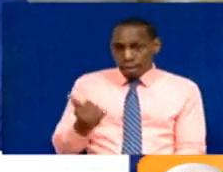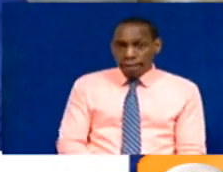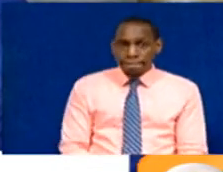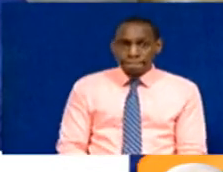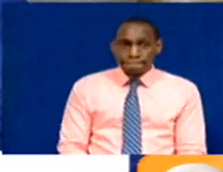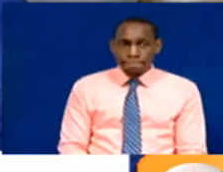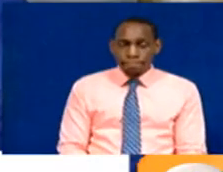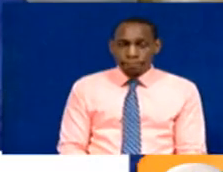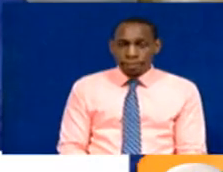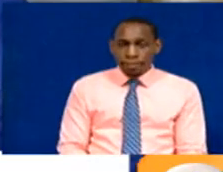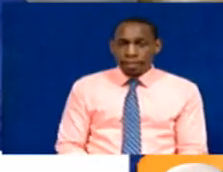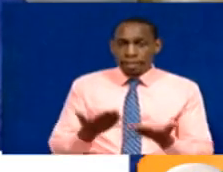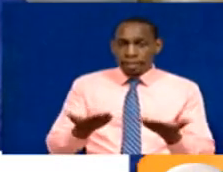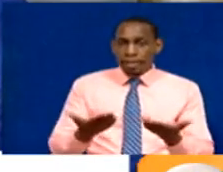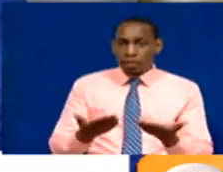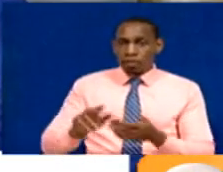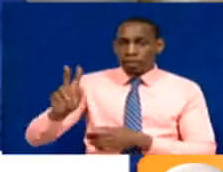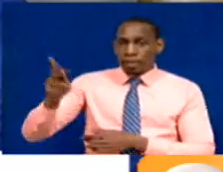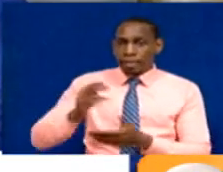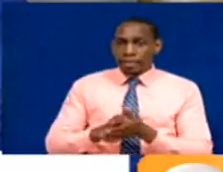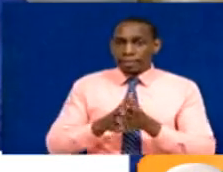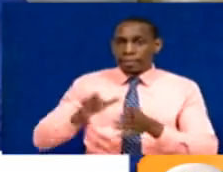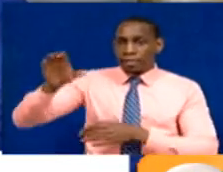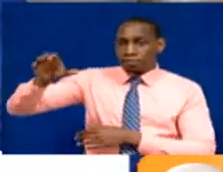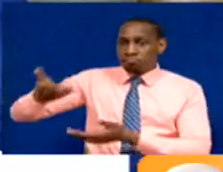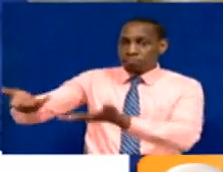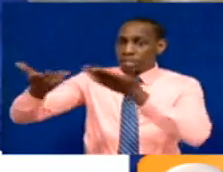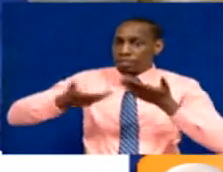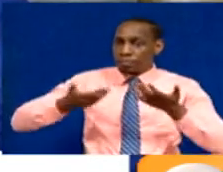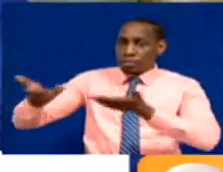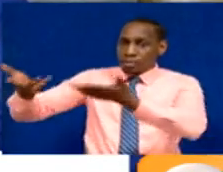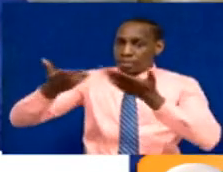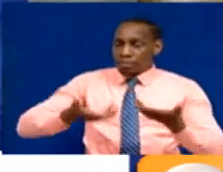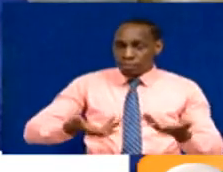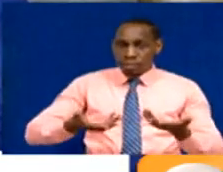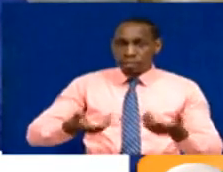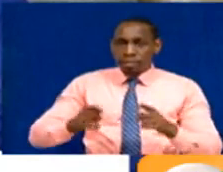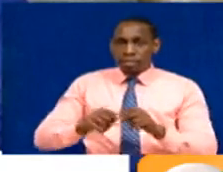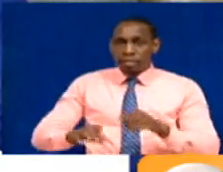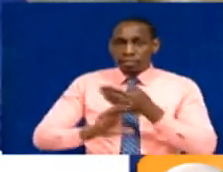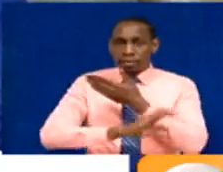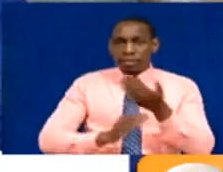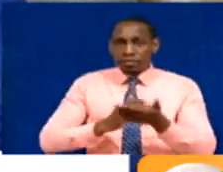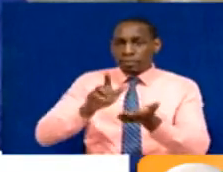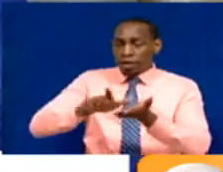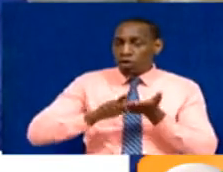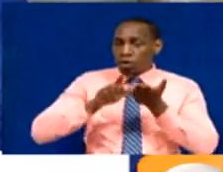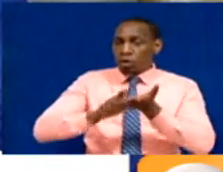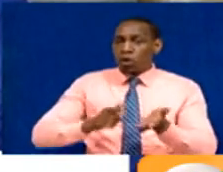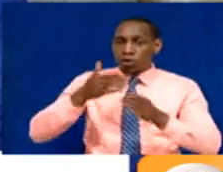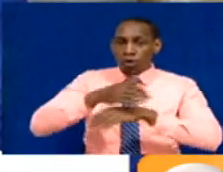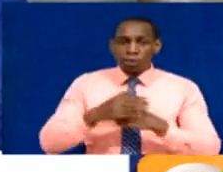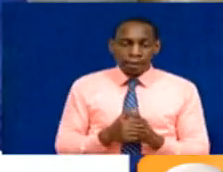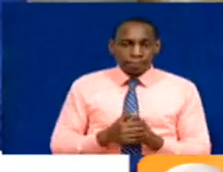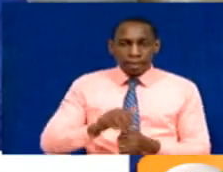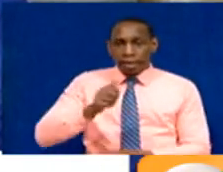we have turned our country into a huge supermarket for imports. We've also driven our country into serious debts. There is